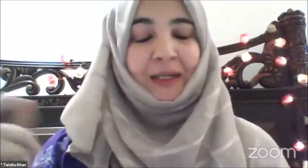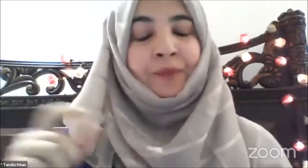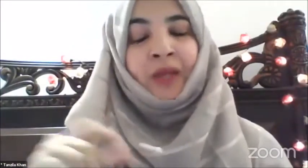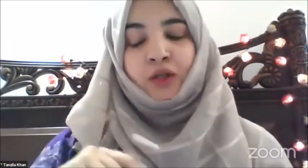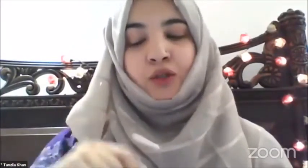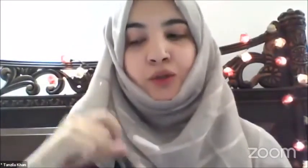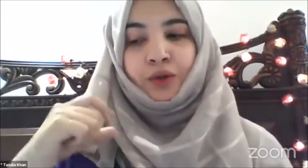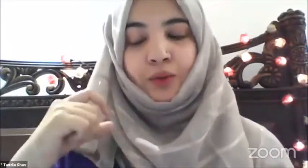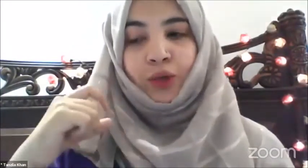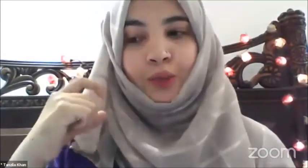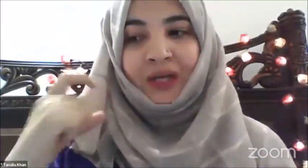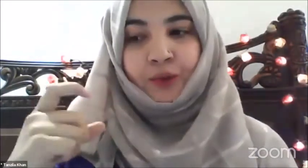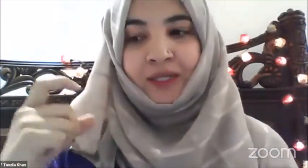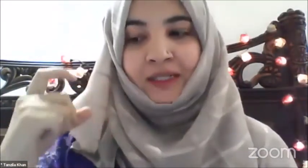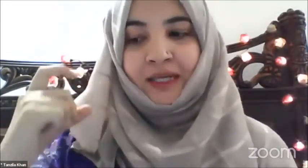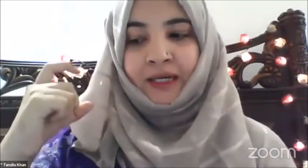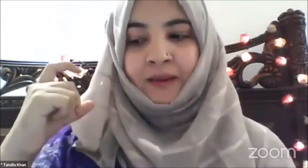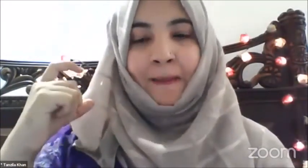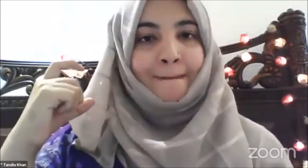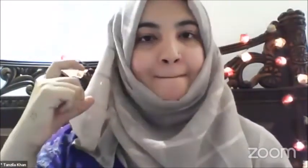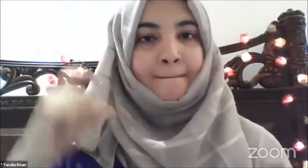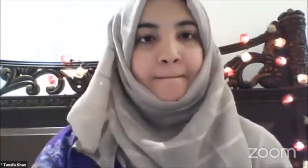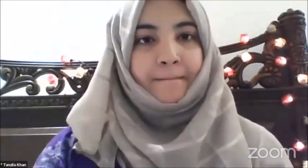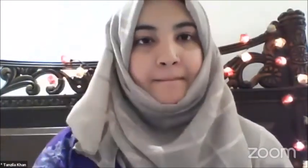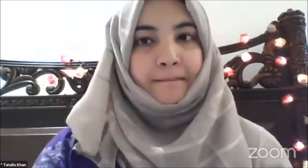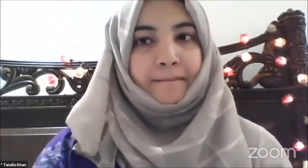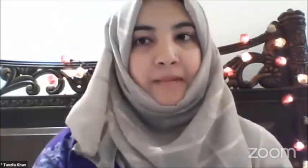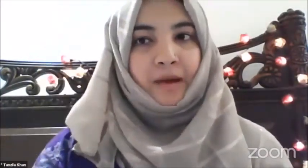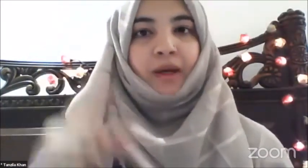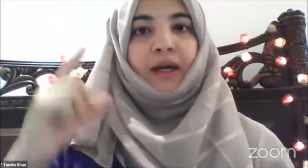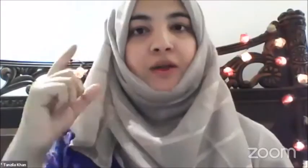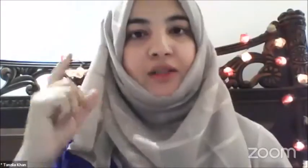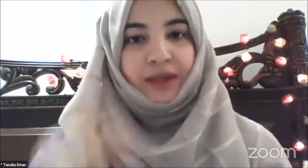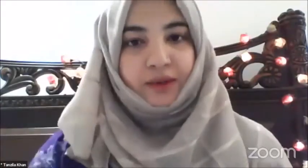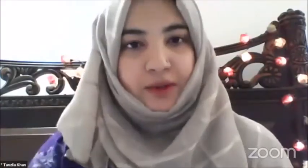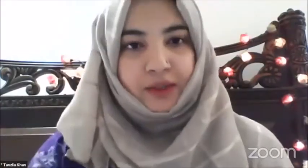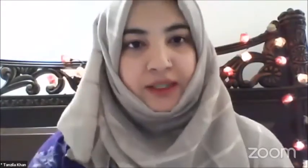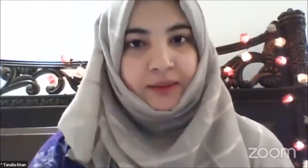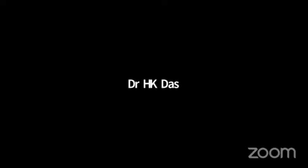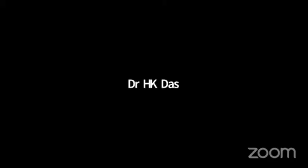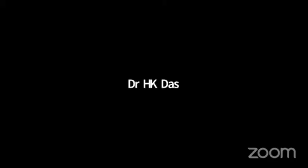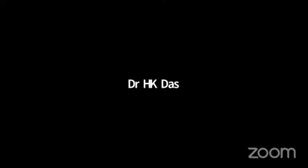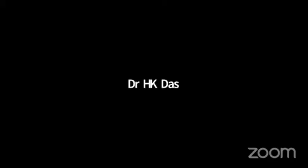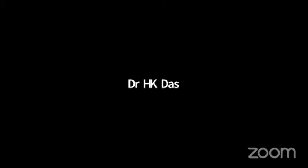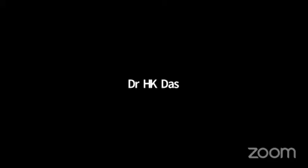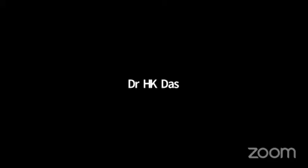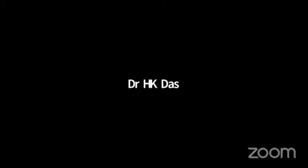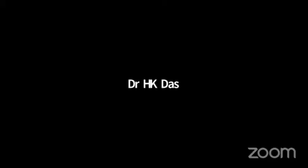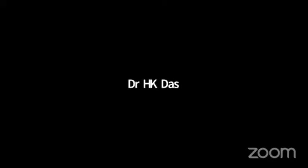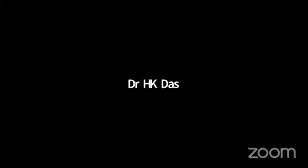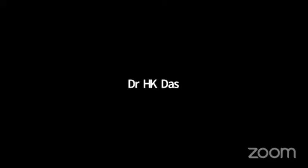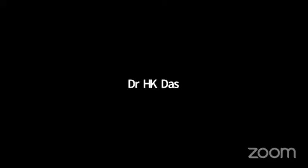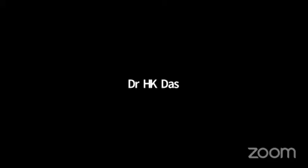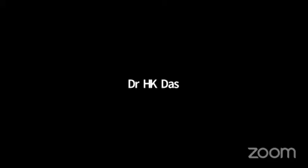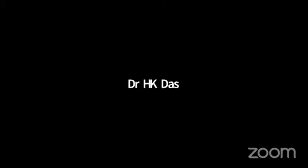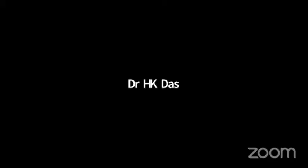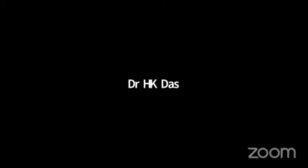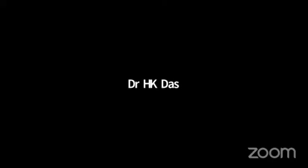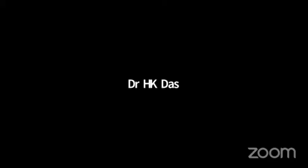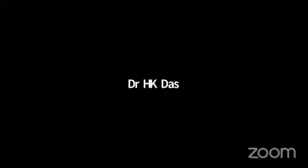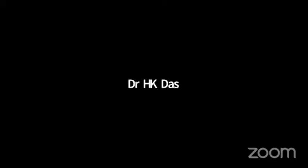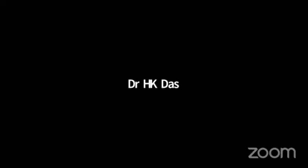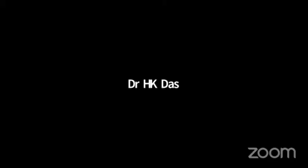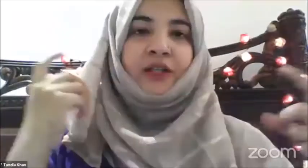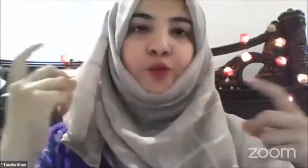disability. So what we do is that, okay, I thought somebody was about to say something. Okay. So what we do is